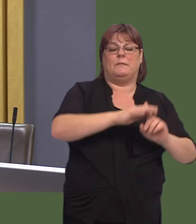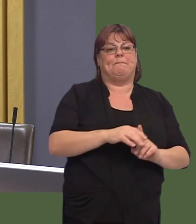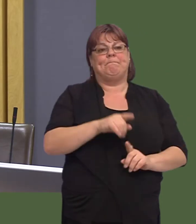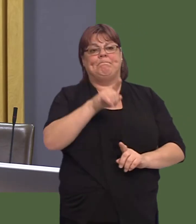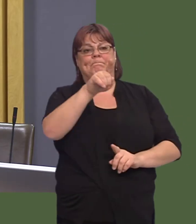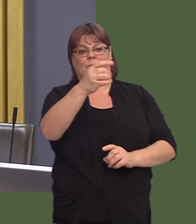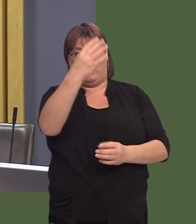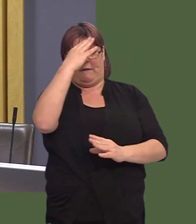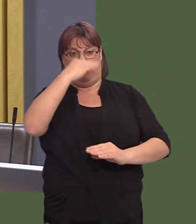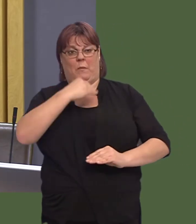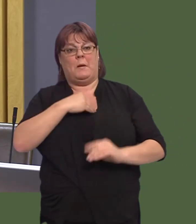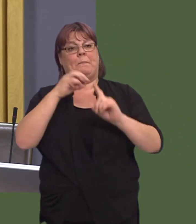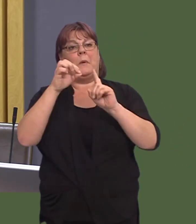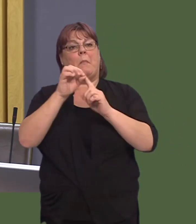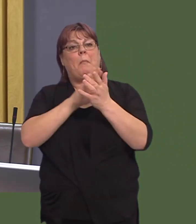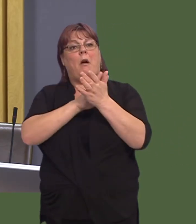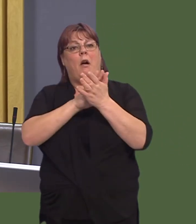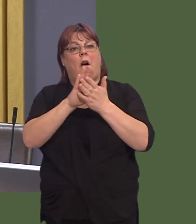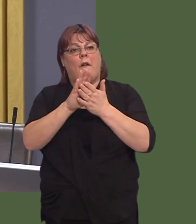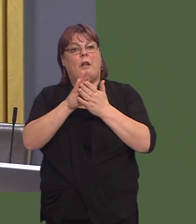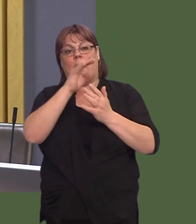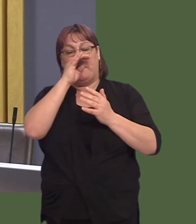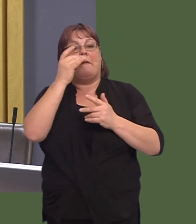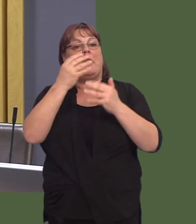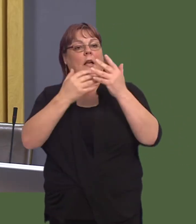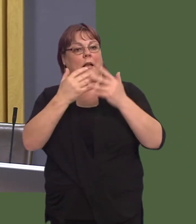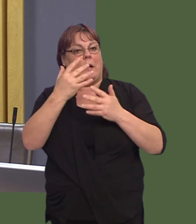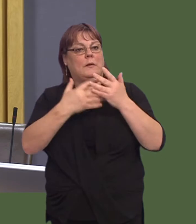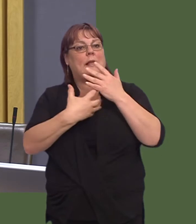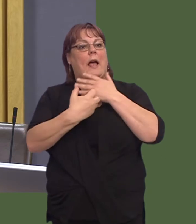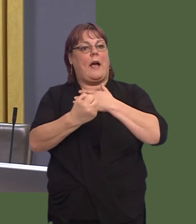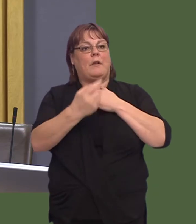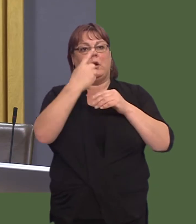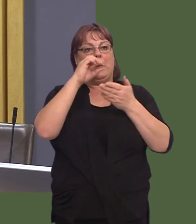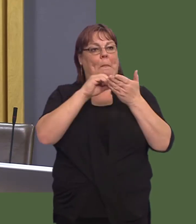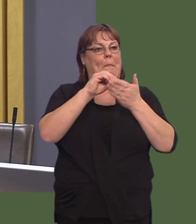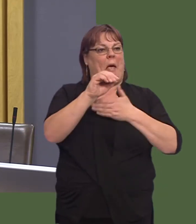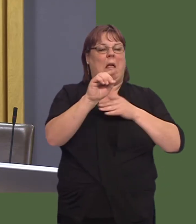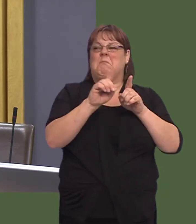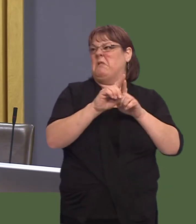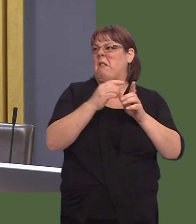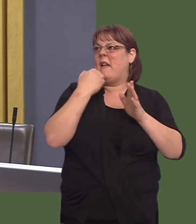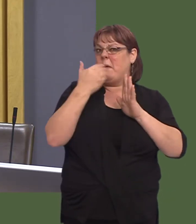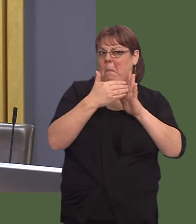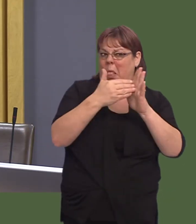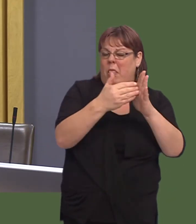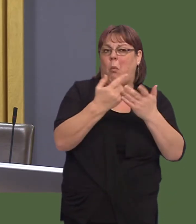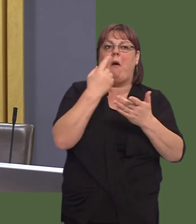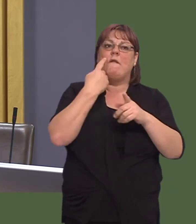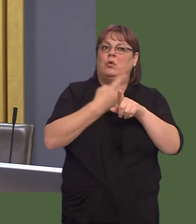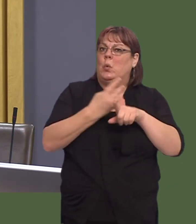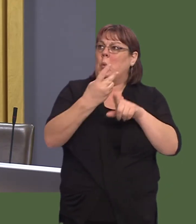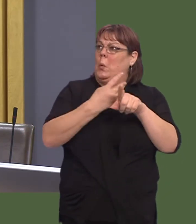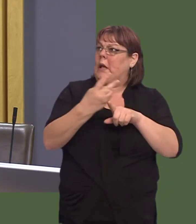constituent that Palmer & Harvey customers do have accounts with agreed terms that allow shops to pay either monthly or